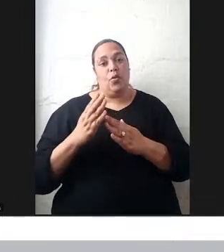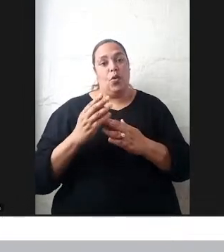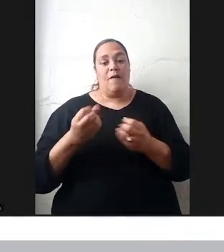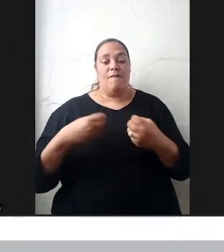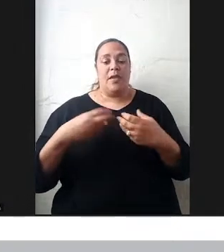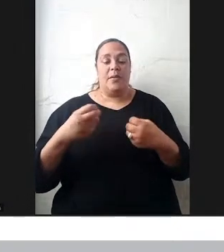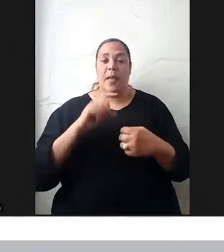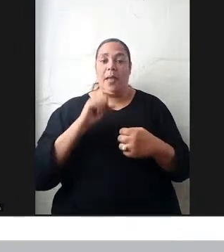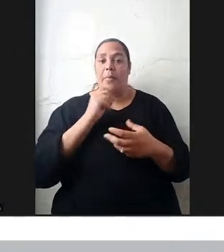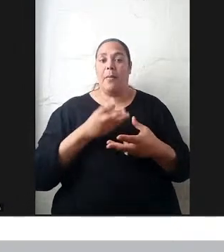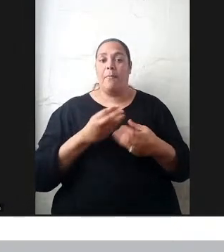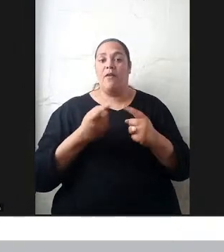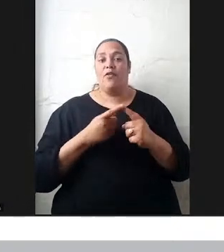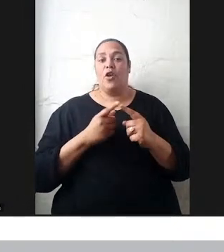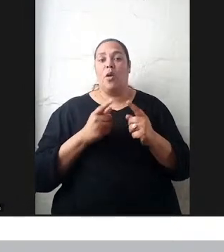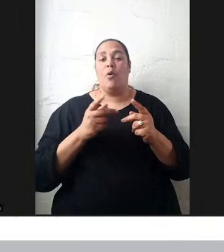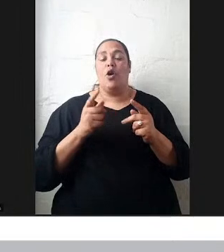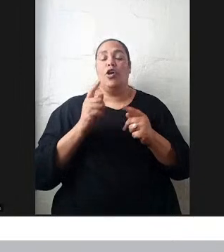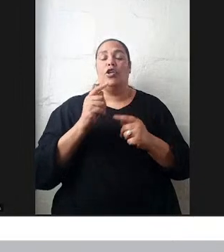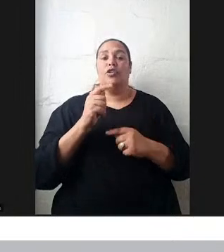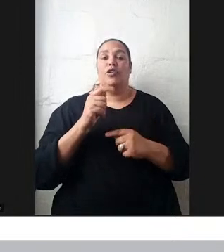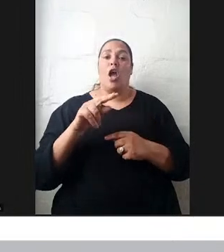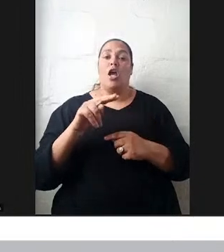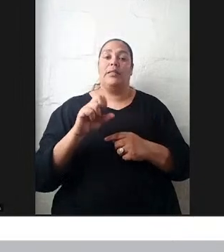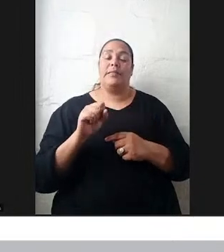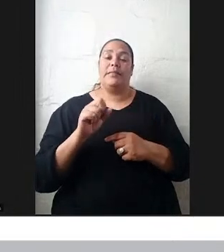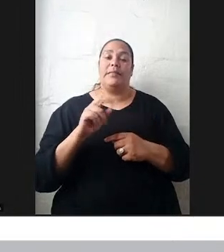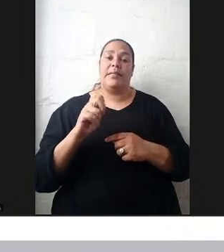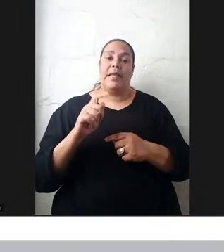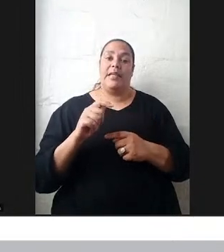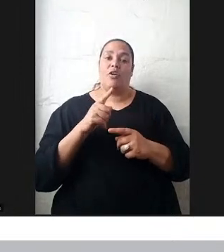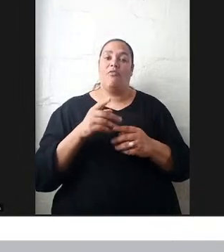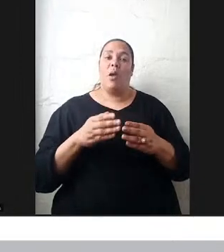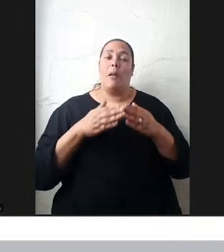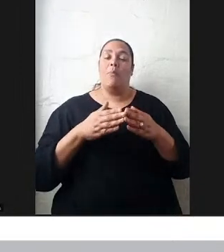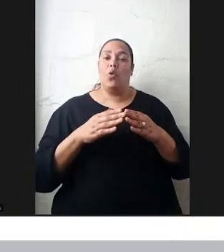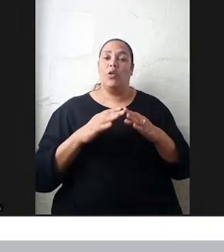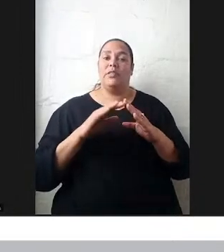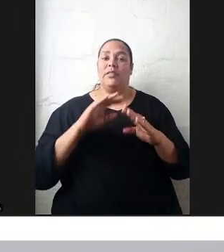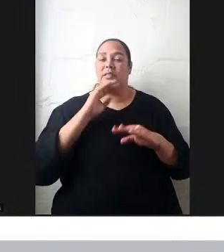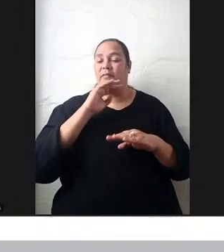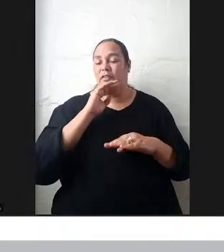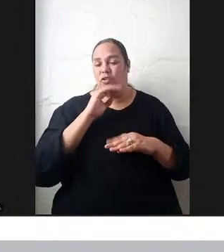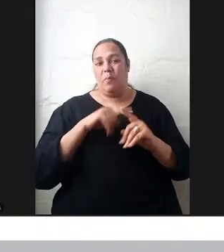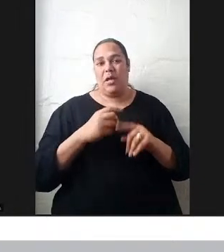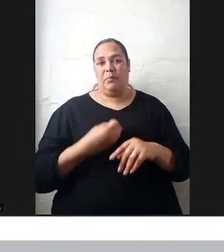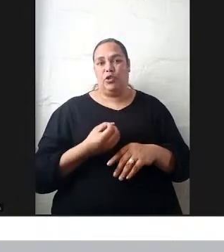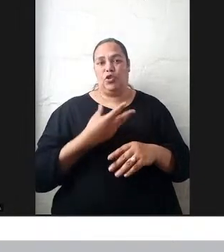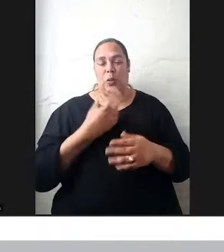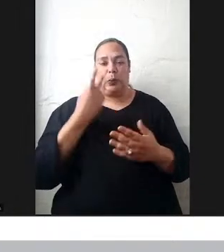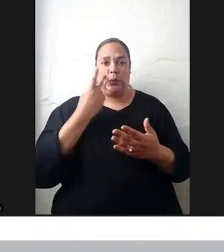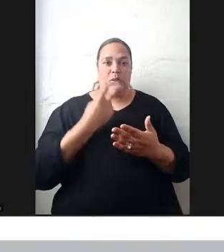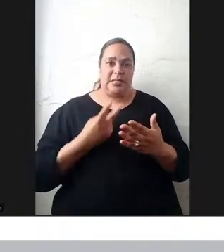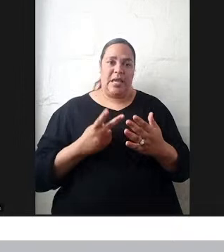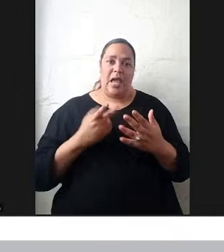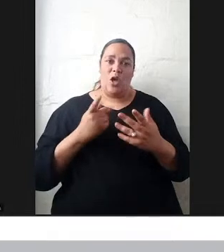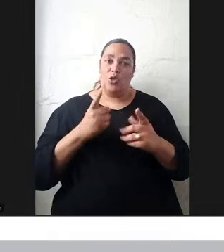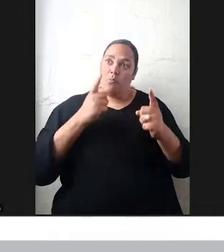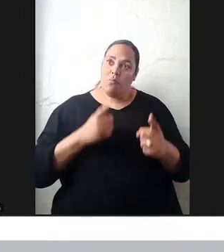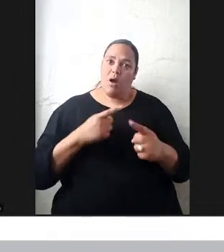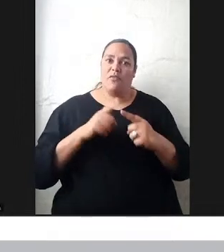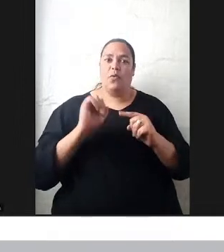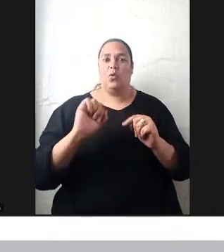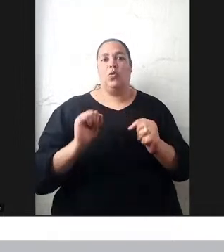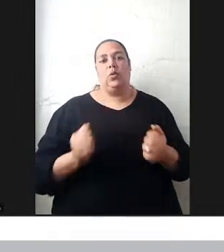from Transnet in terms of port efficiency, but it was alarming to see how the demand for port services